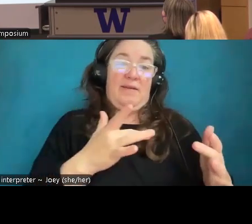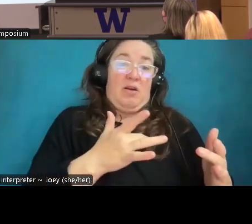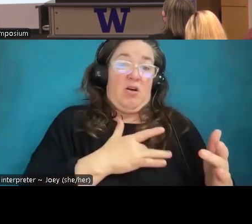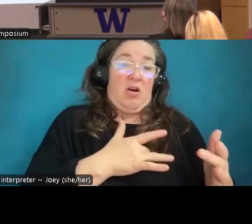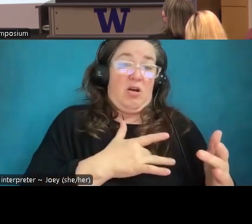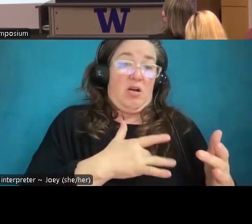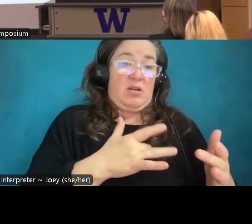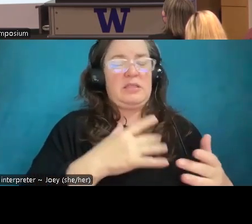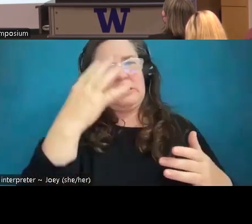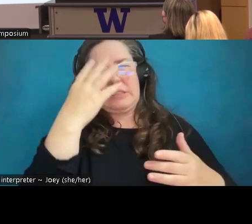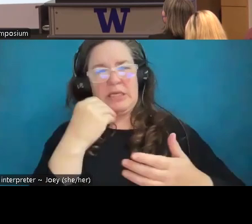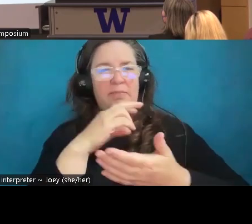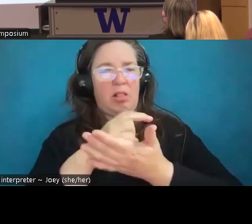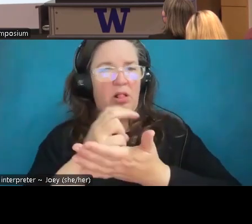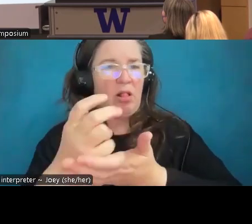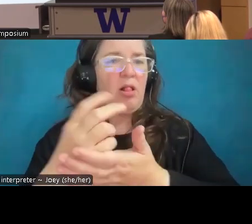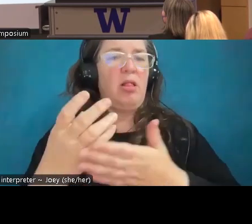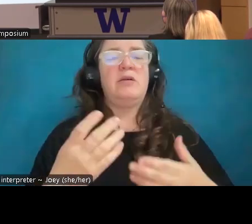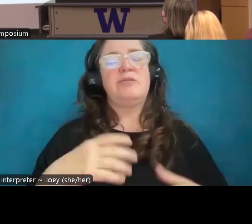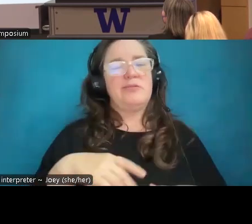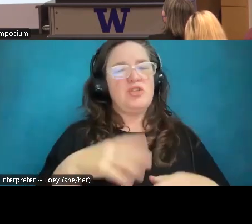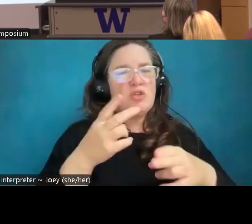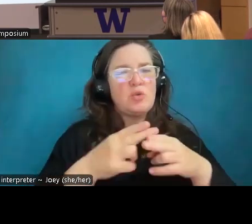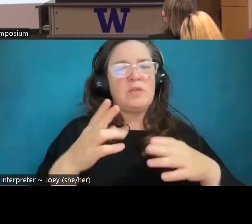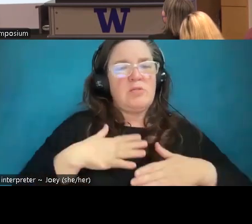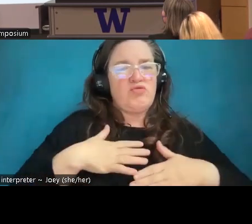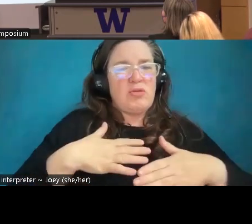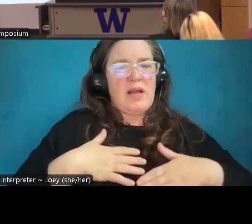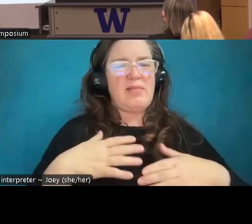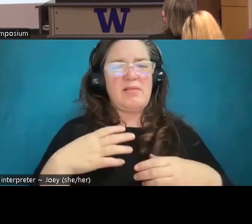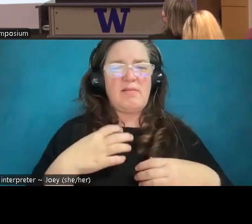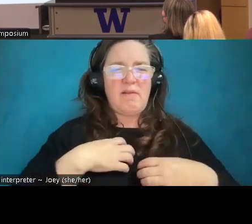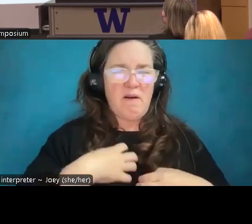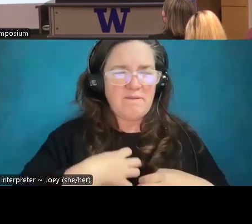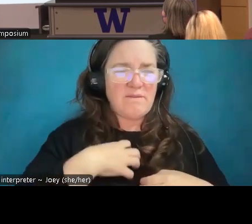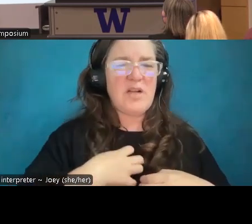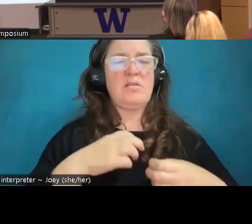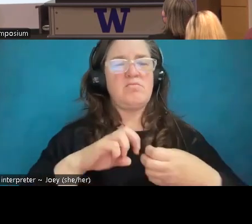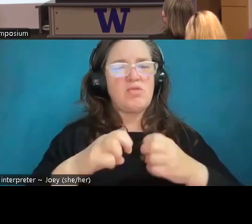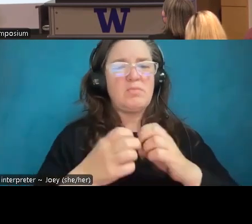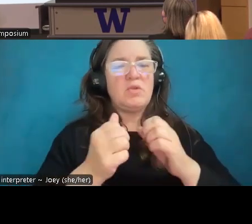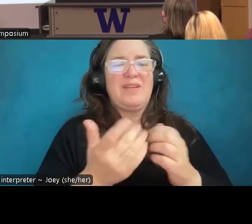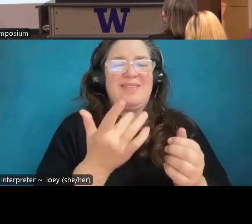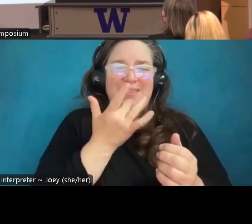about the taste and smell abnormalities, and then also GI manifestations.